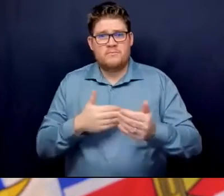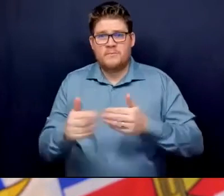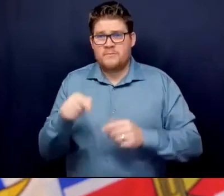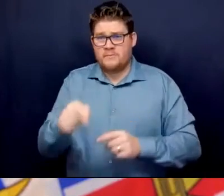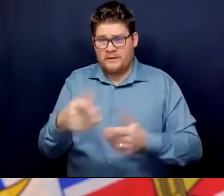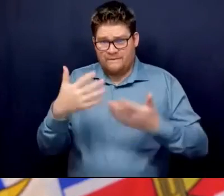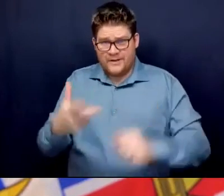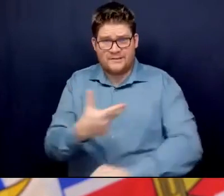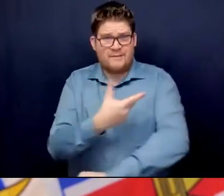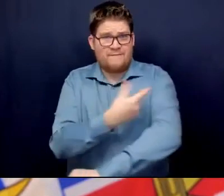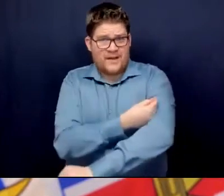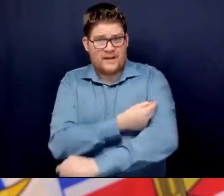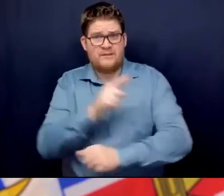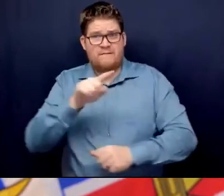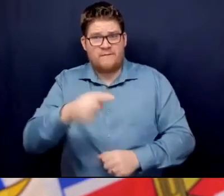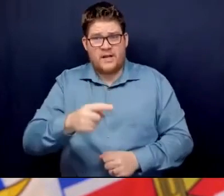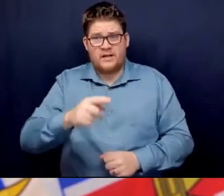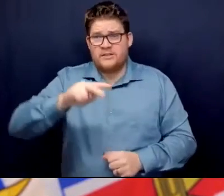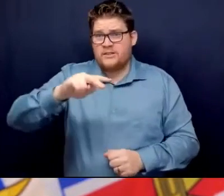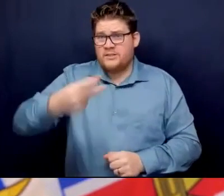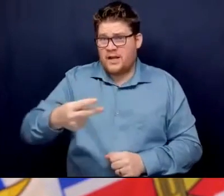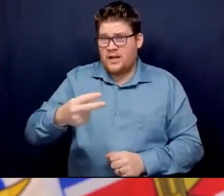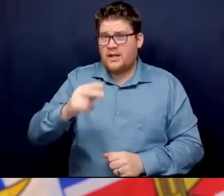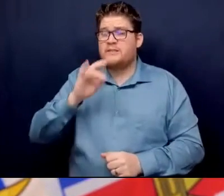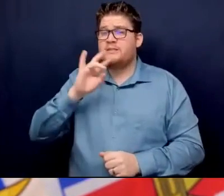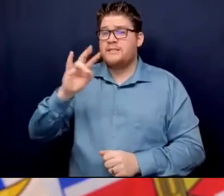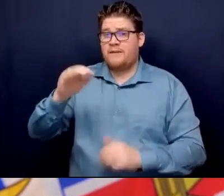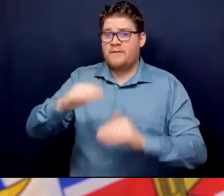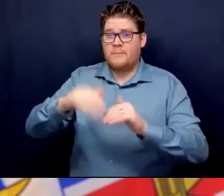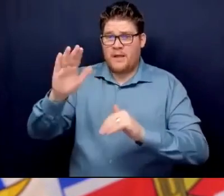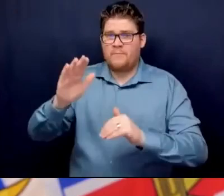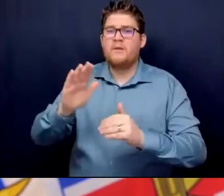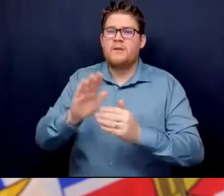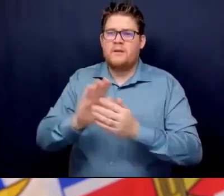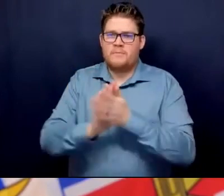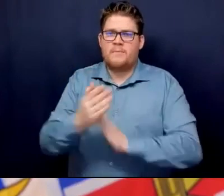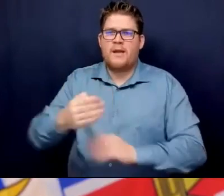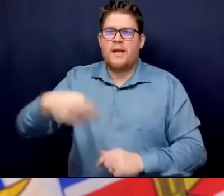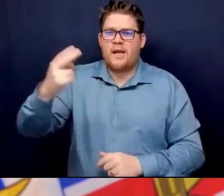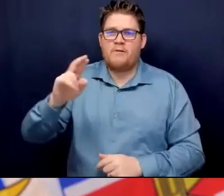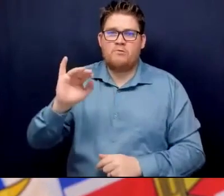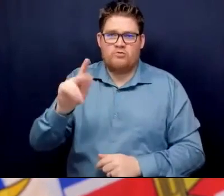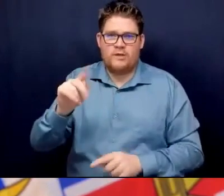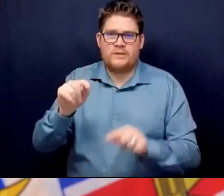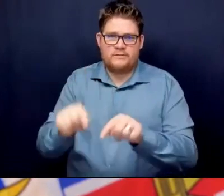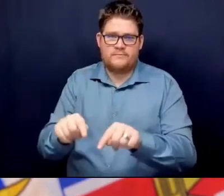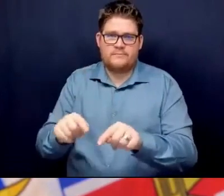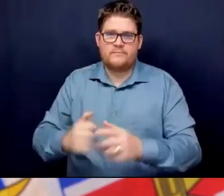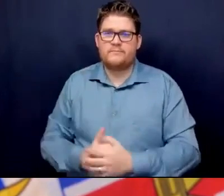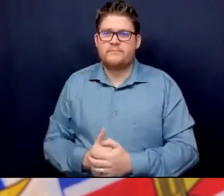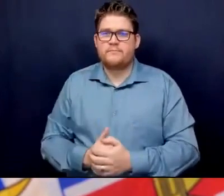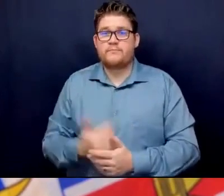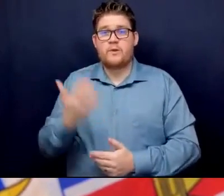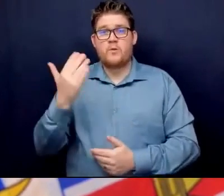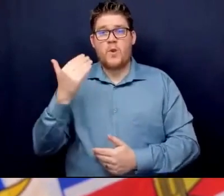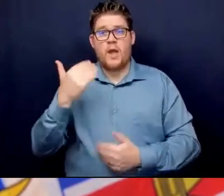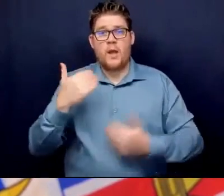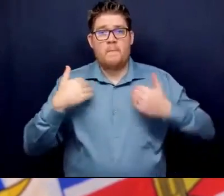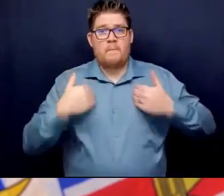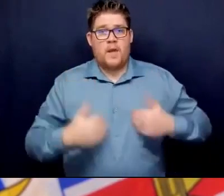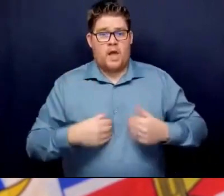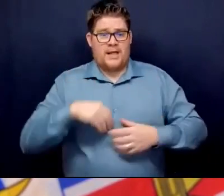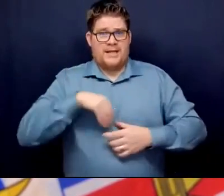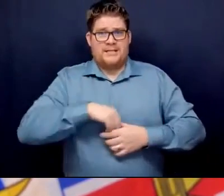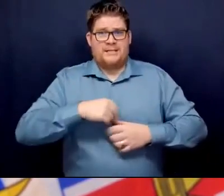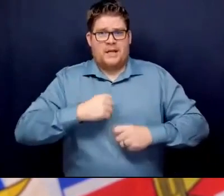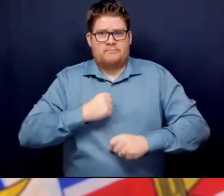2 doses on board, we know that people over age 70 have increased risk. Partly this is because of our immune system